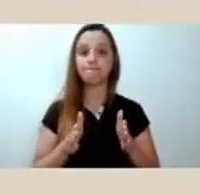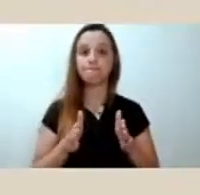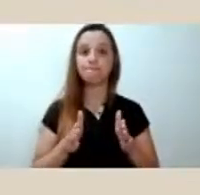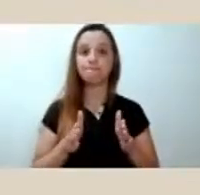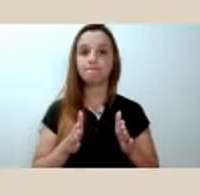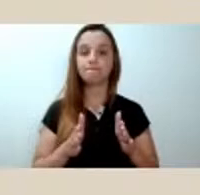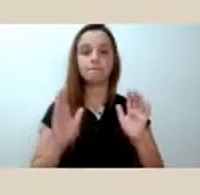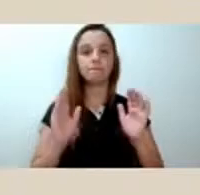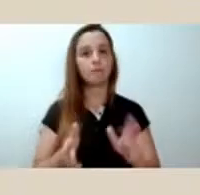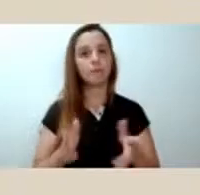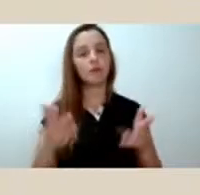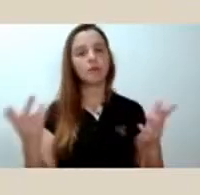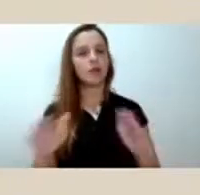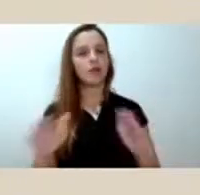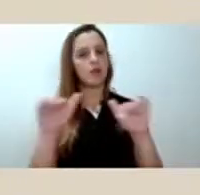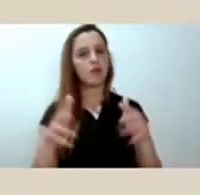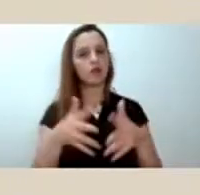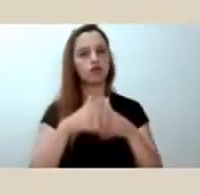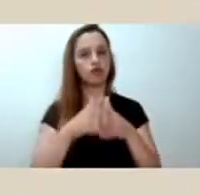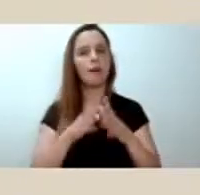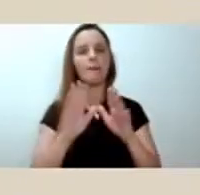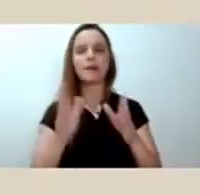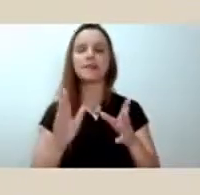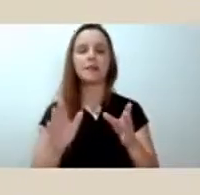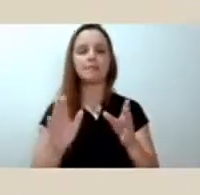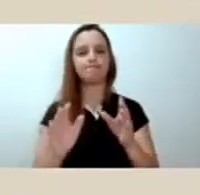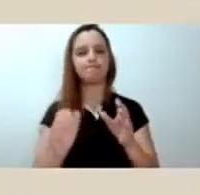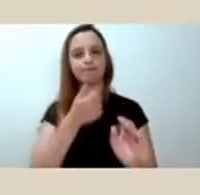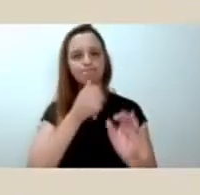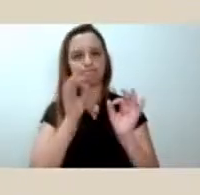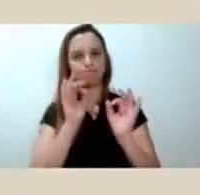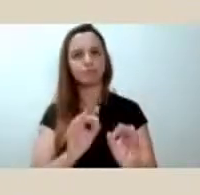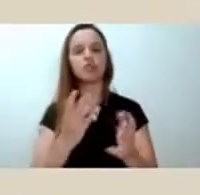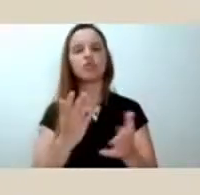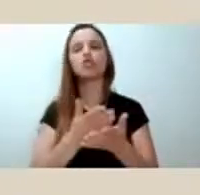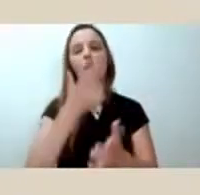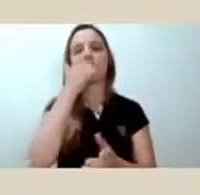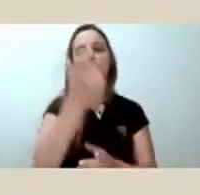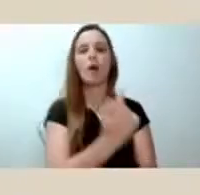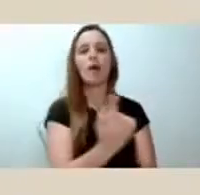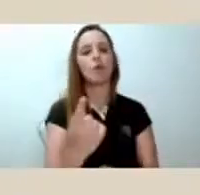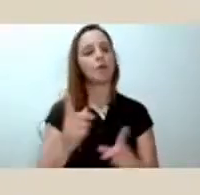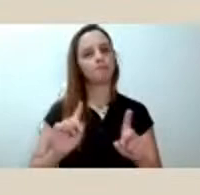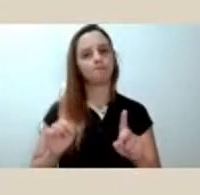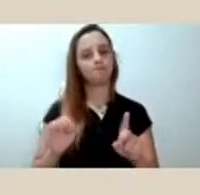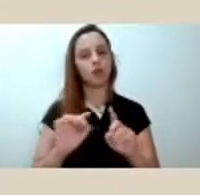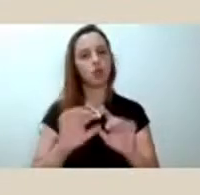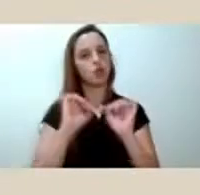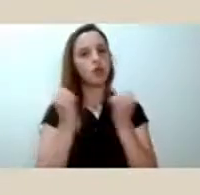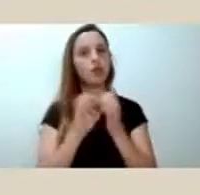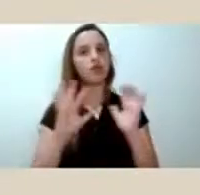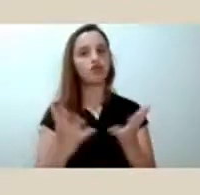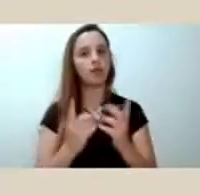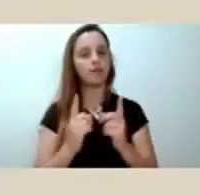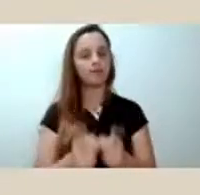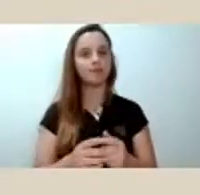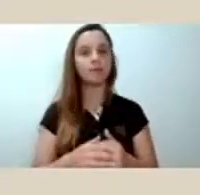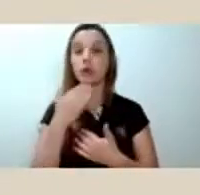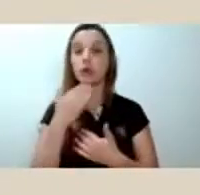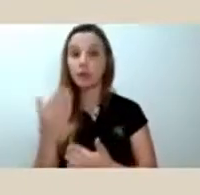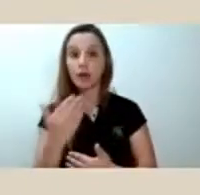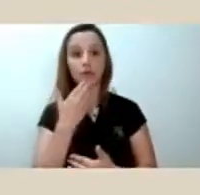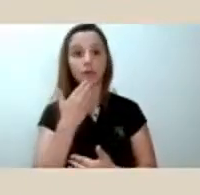structural level and a societal level. It's not all about the individual. Okay, thank you very much. If I could